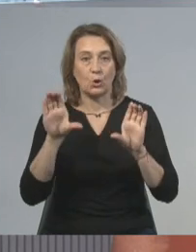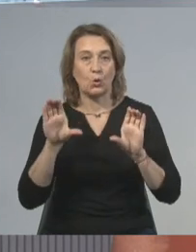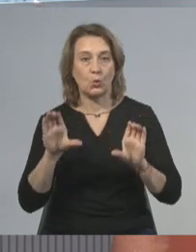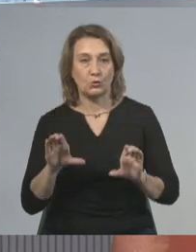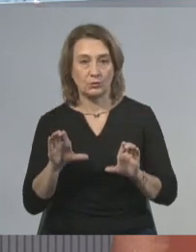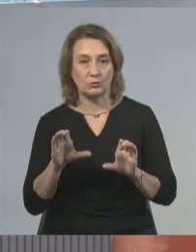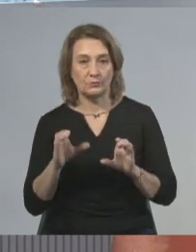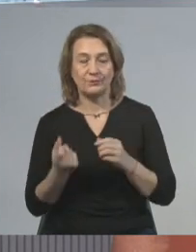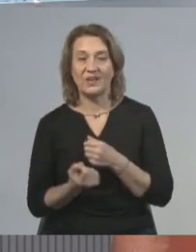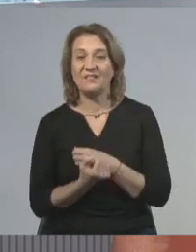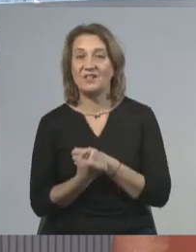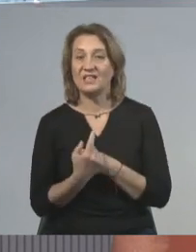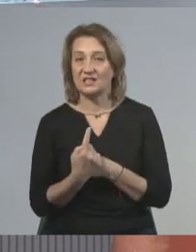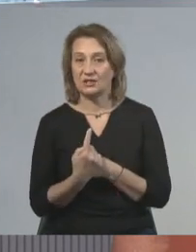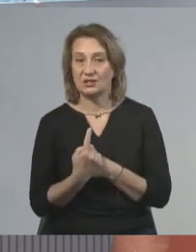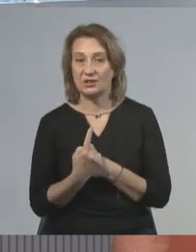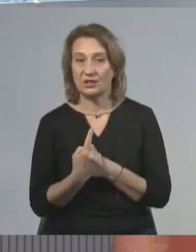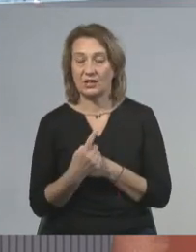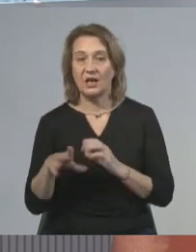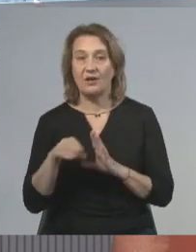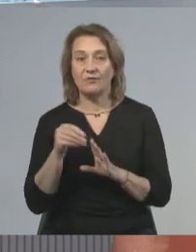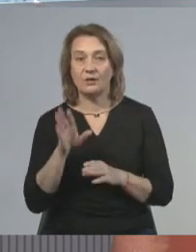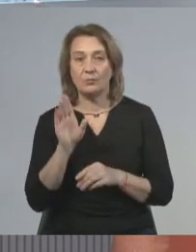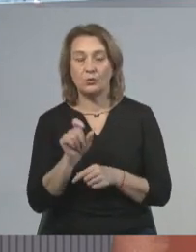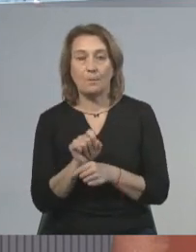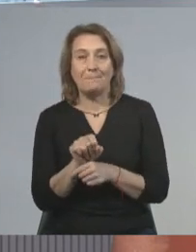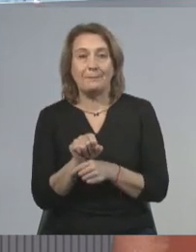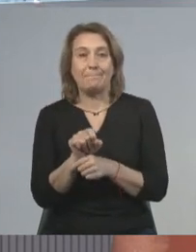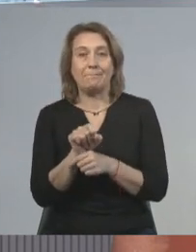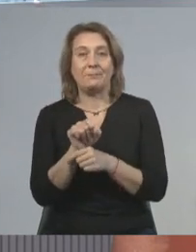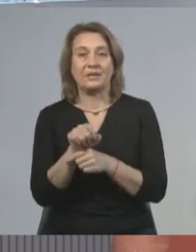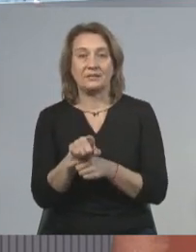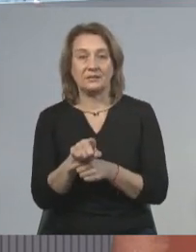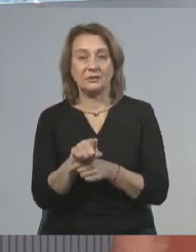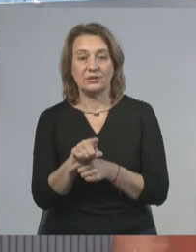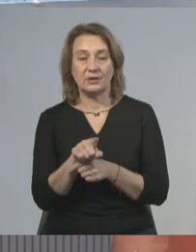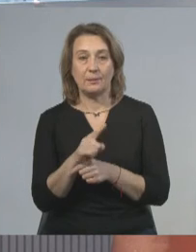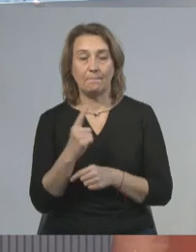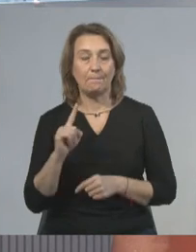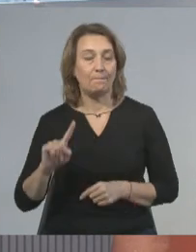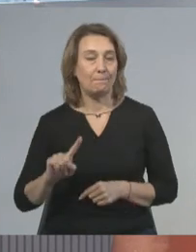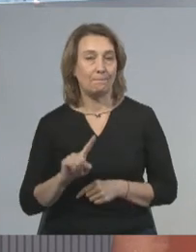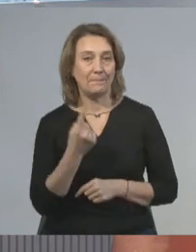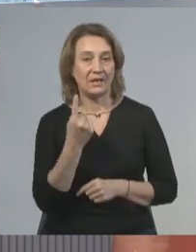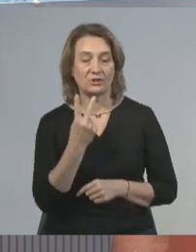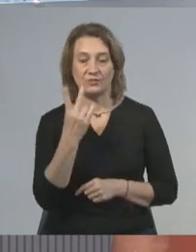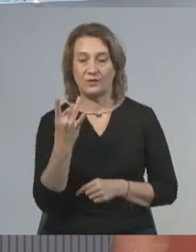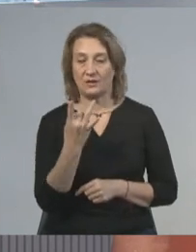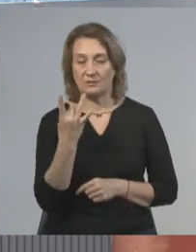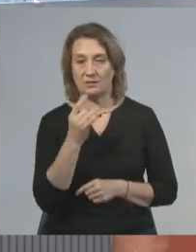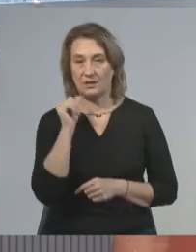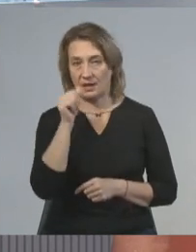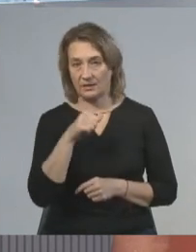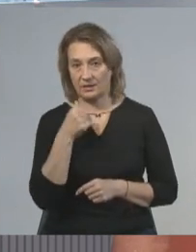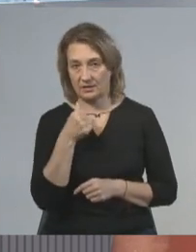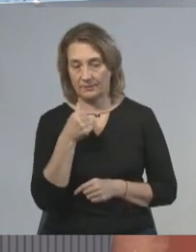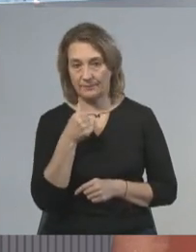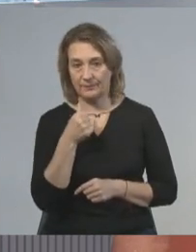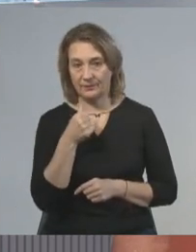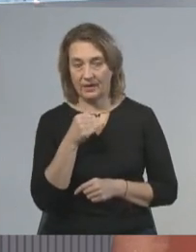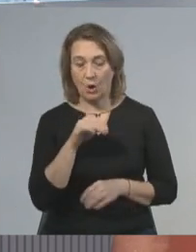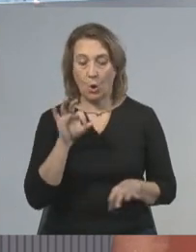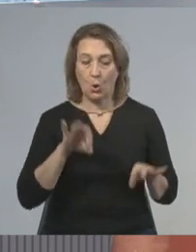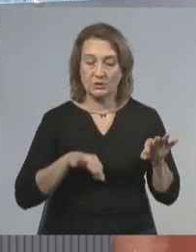election code it is defined that elections will be appointed twice a year uh in the